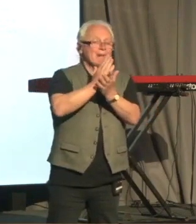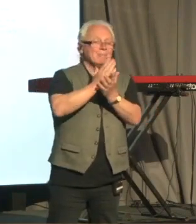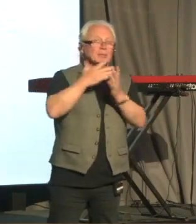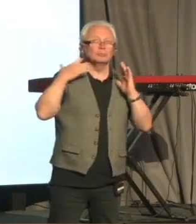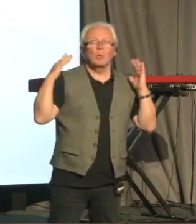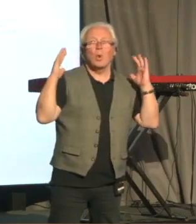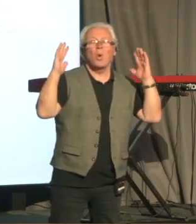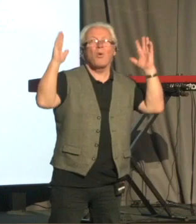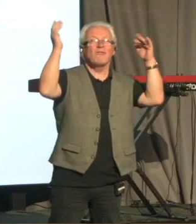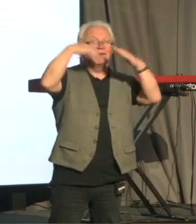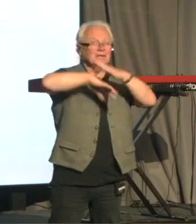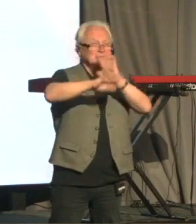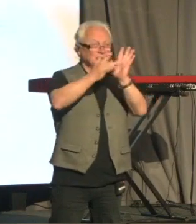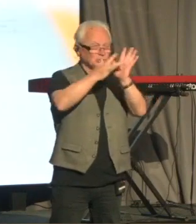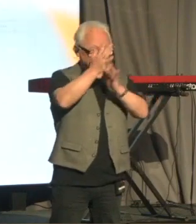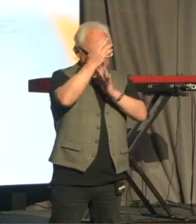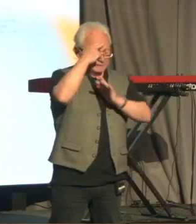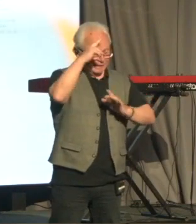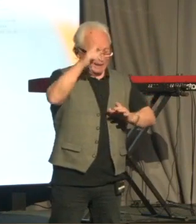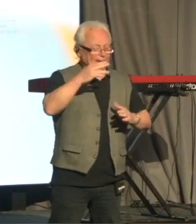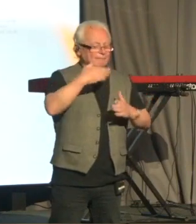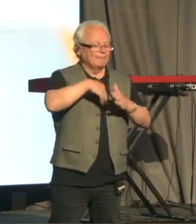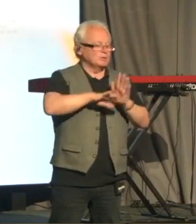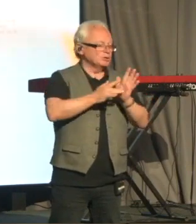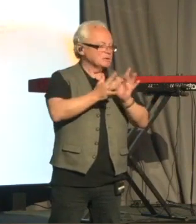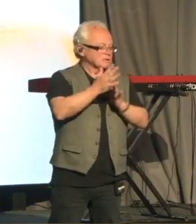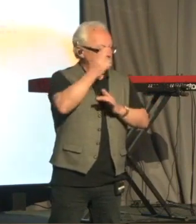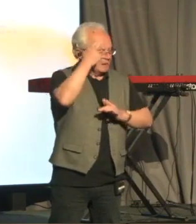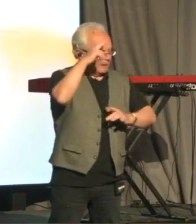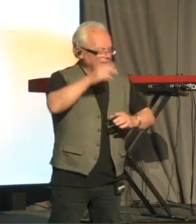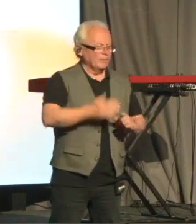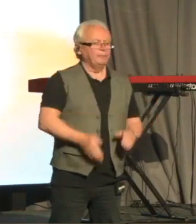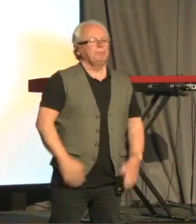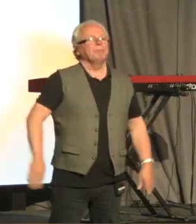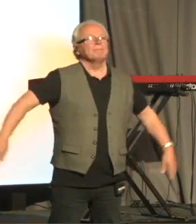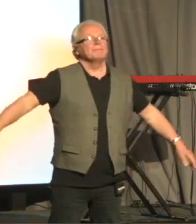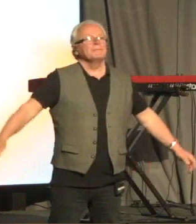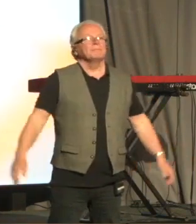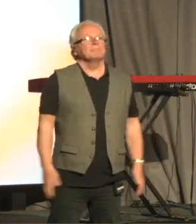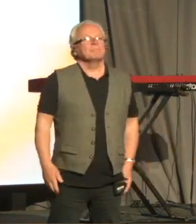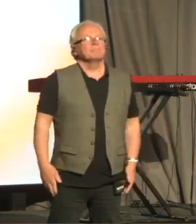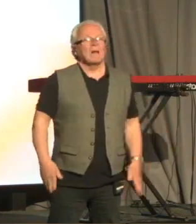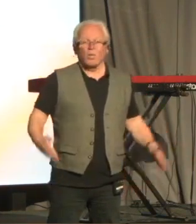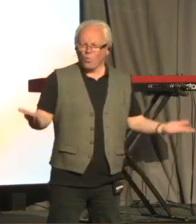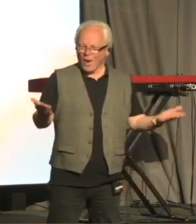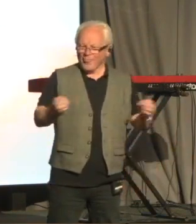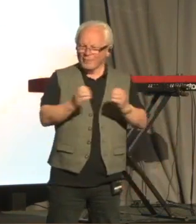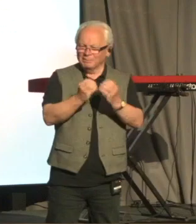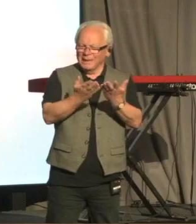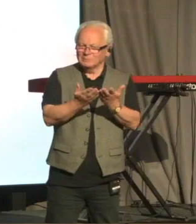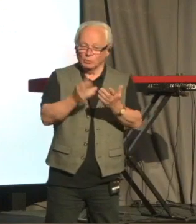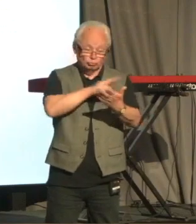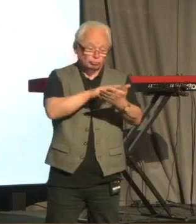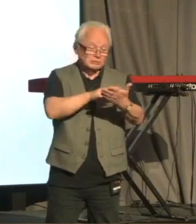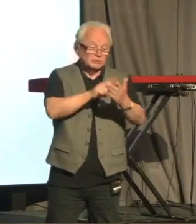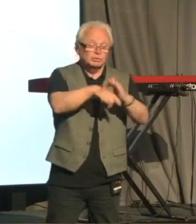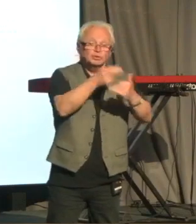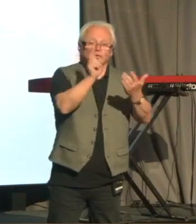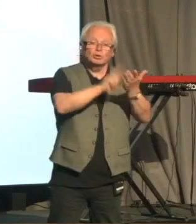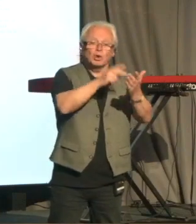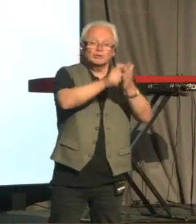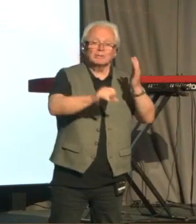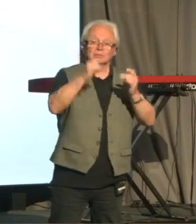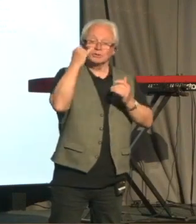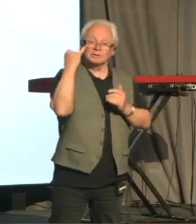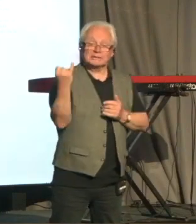in Jesus' name. In Jesus' name. We're going to be reading from John and chapter 6. And just to